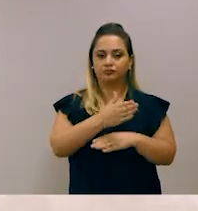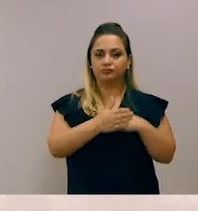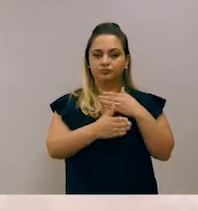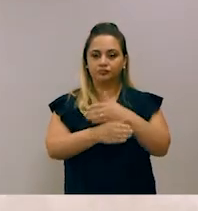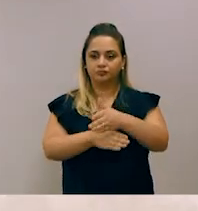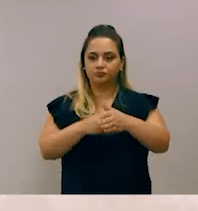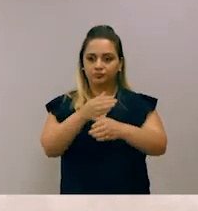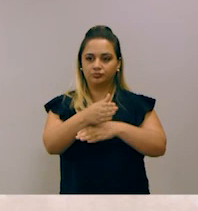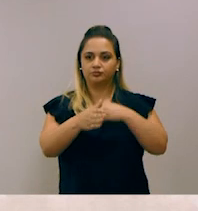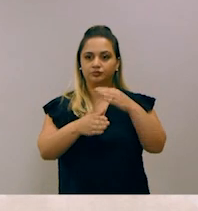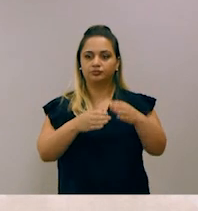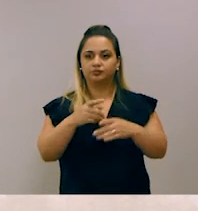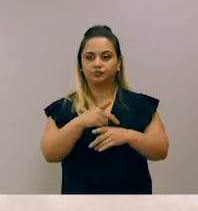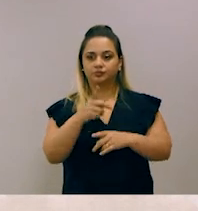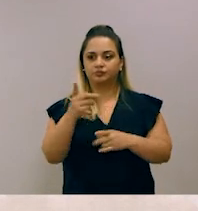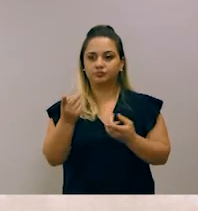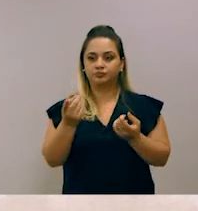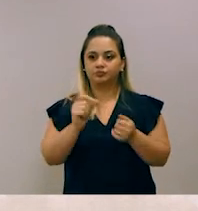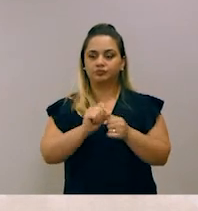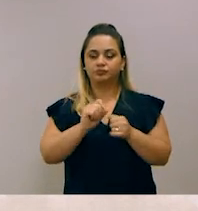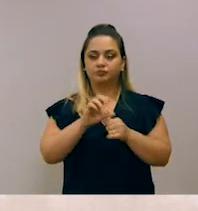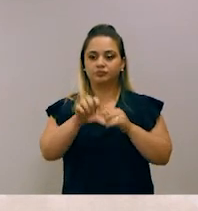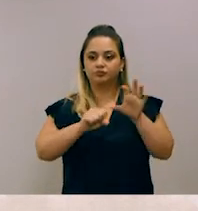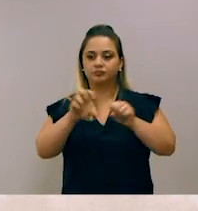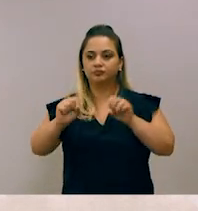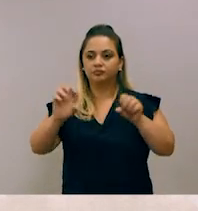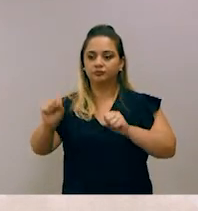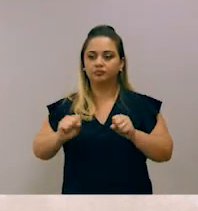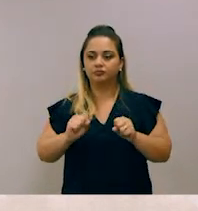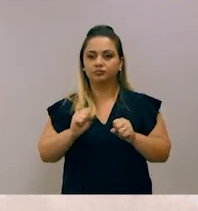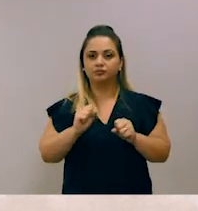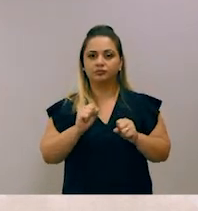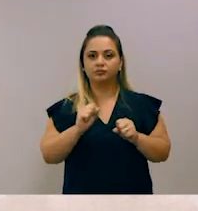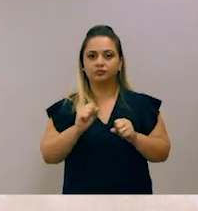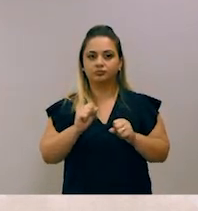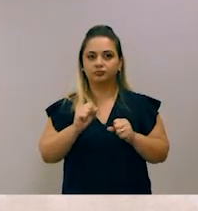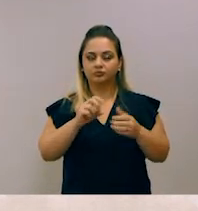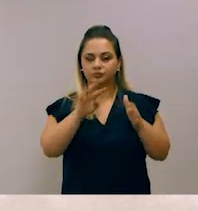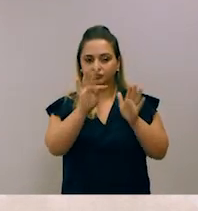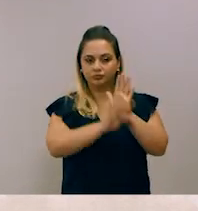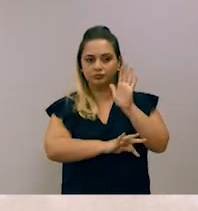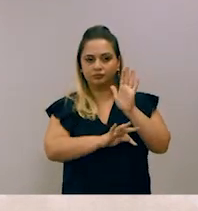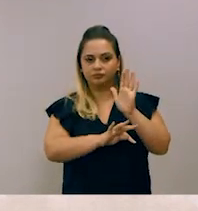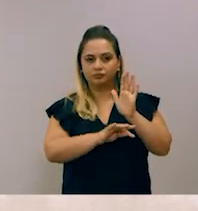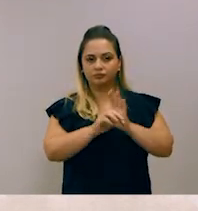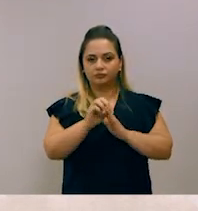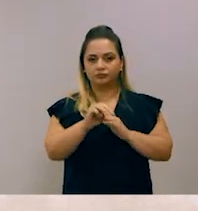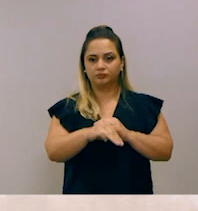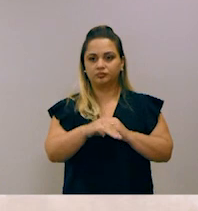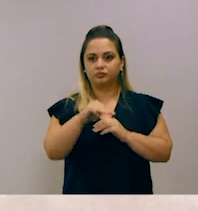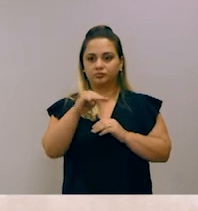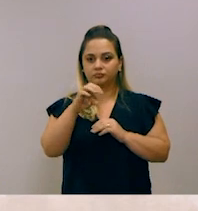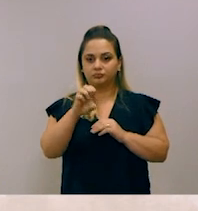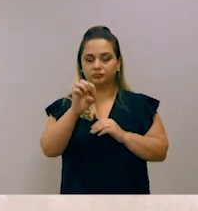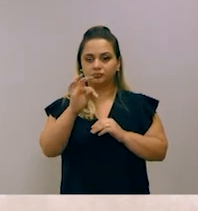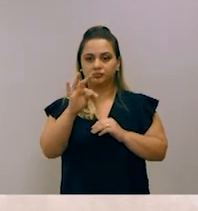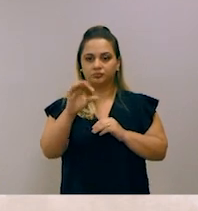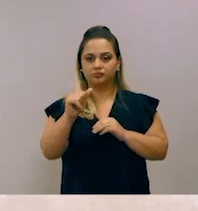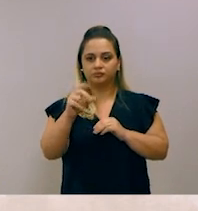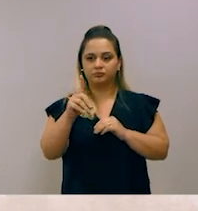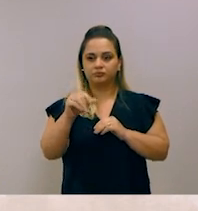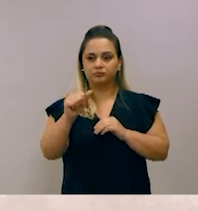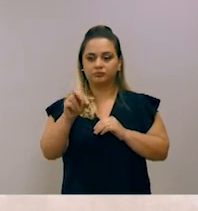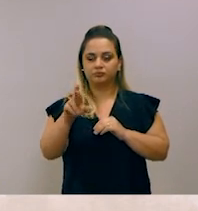three kinds of information, three kinds of pieces of information, and there is a cross-referencing. We have the data,